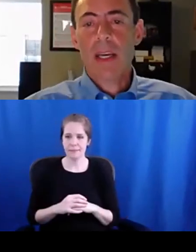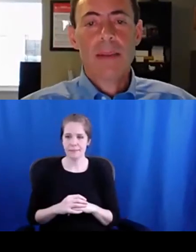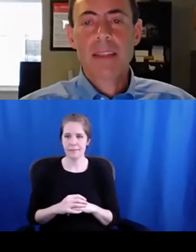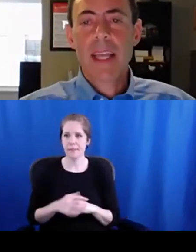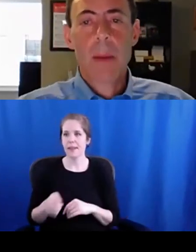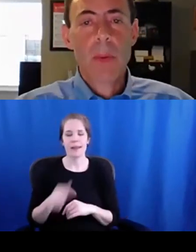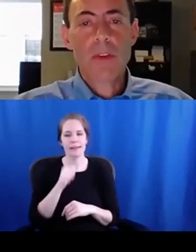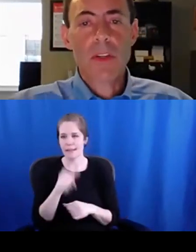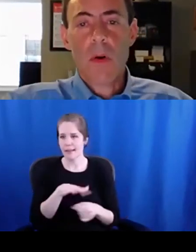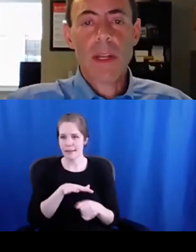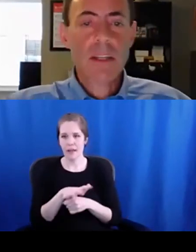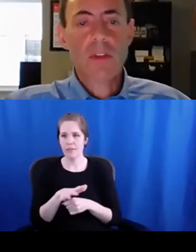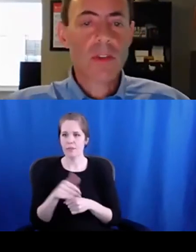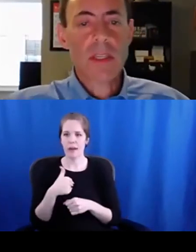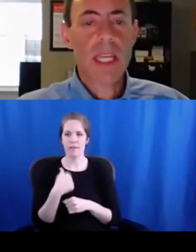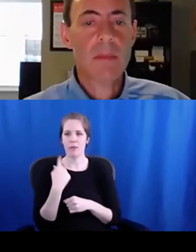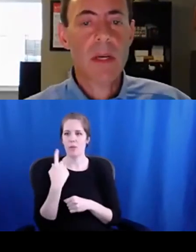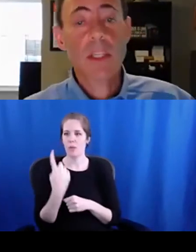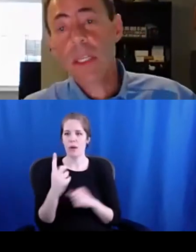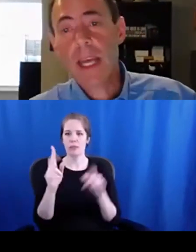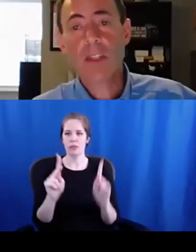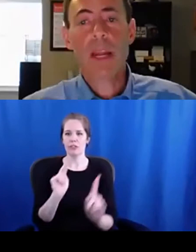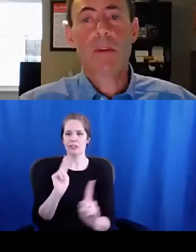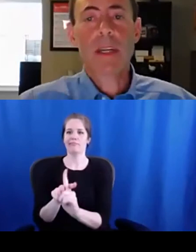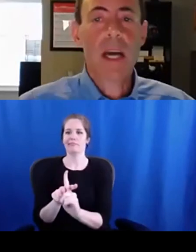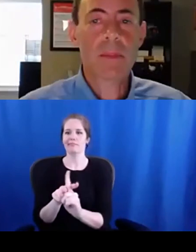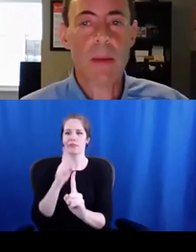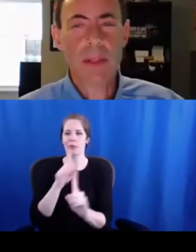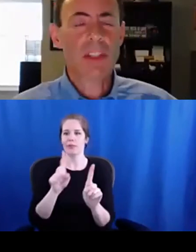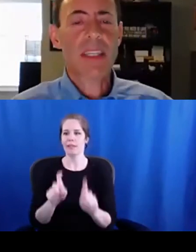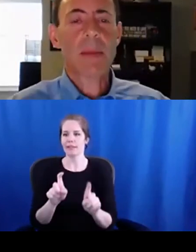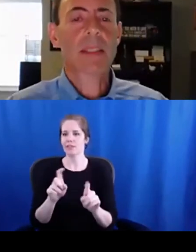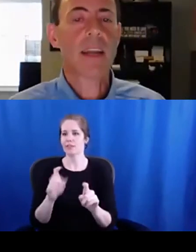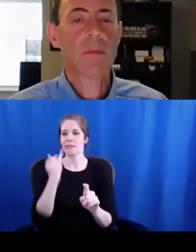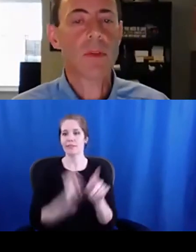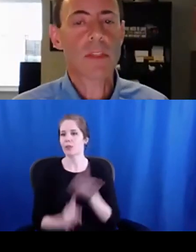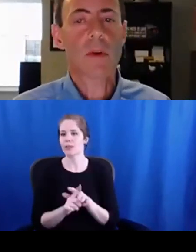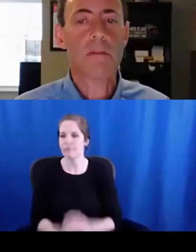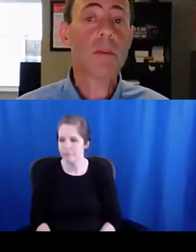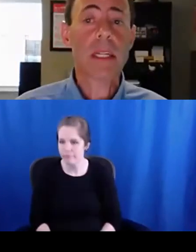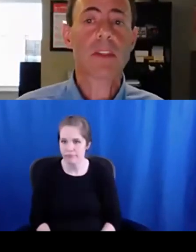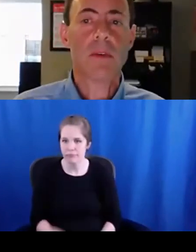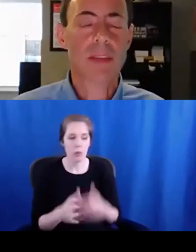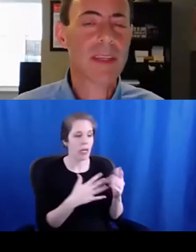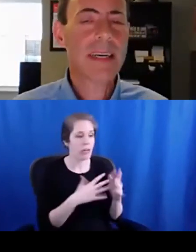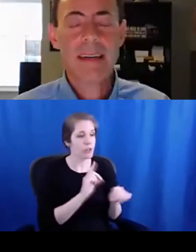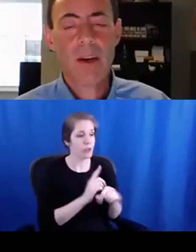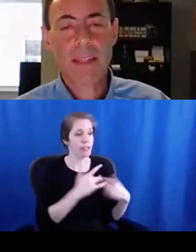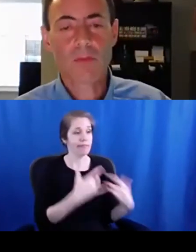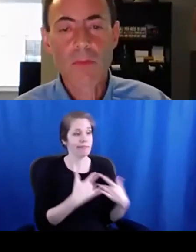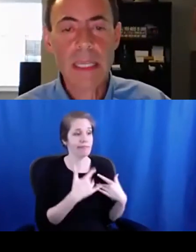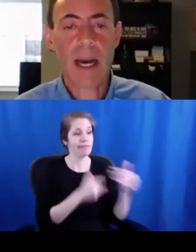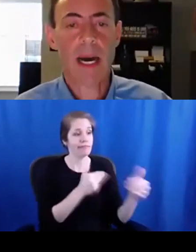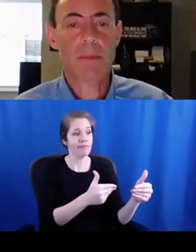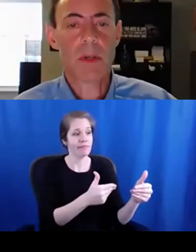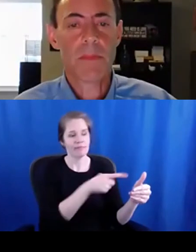assigning, let's say, a person on each nursing team to do the test whenever it comes up, and they'll just step aside from their duties for a few minutes to do this. No, that's